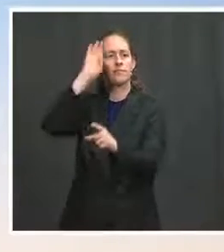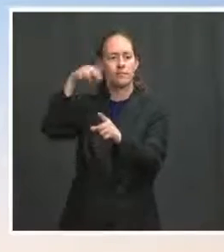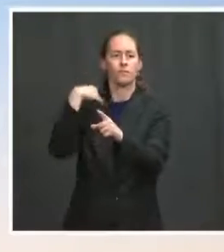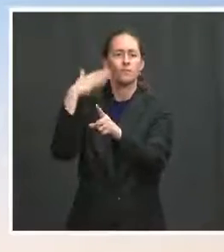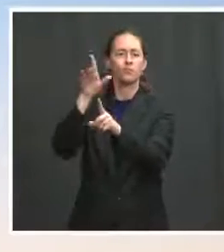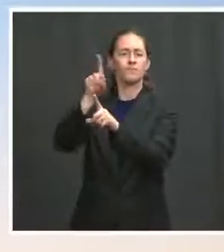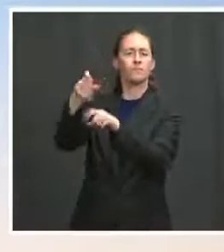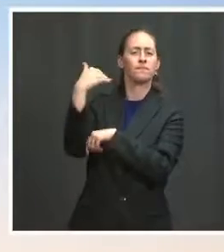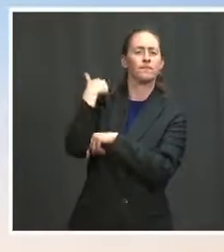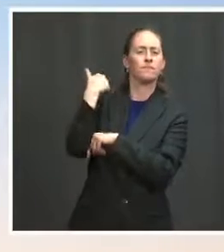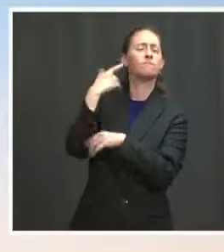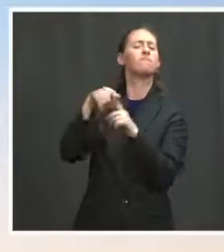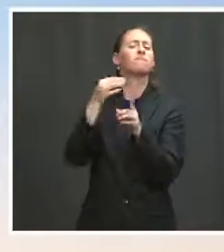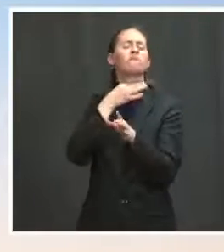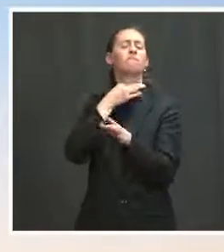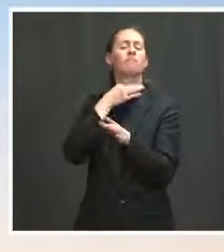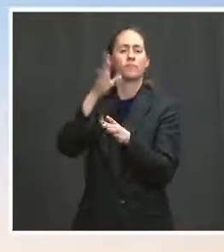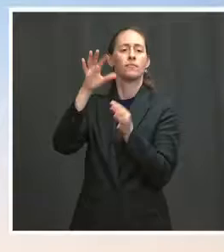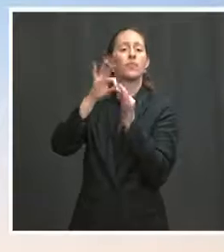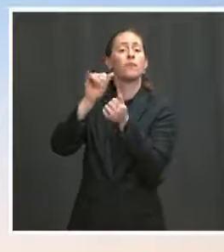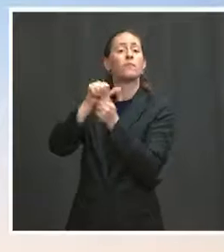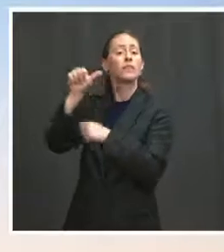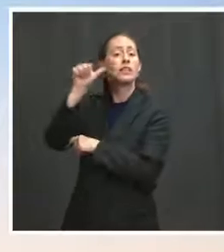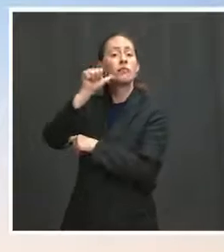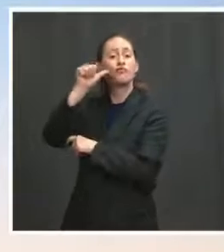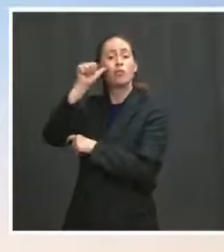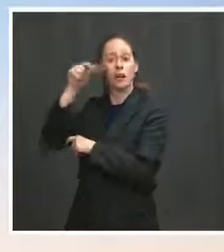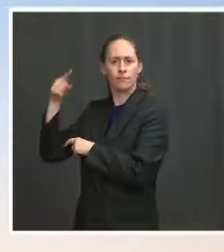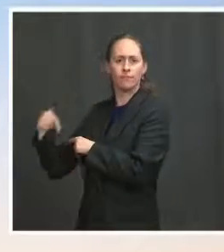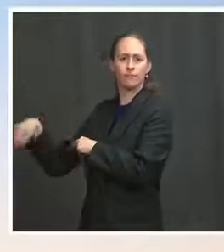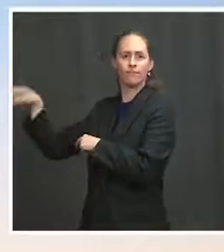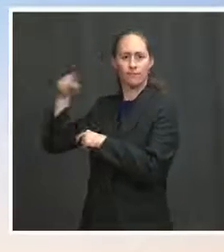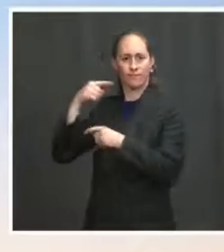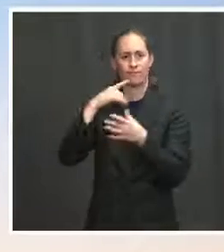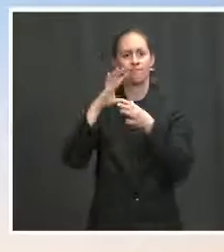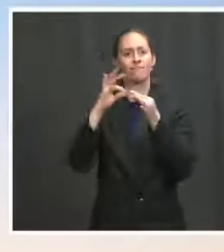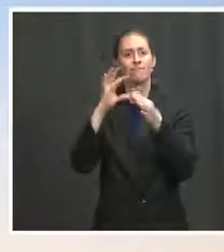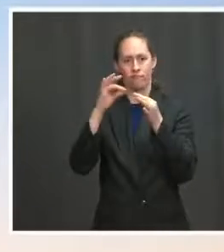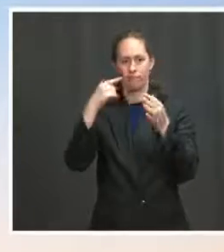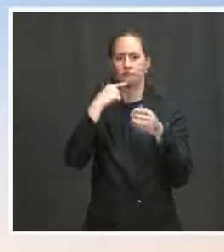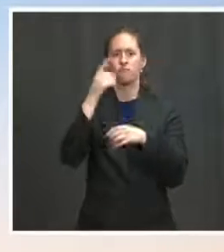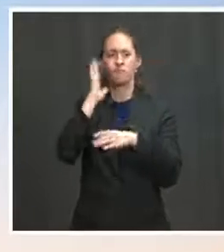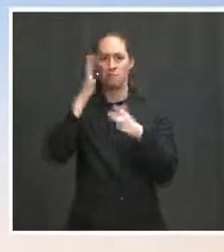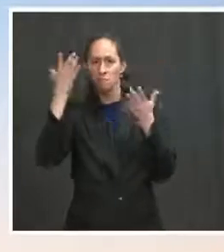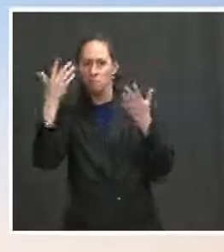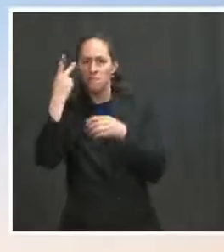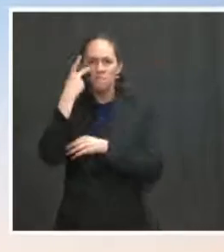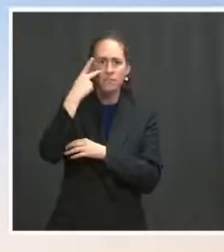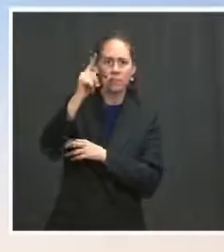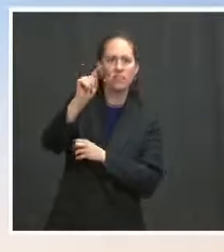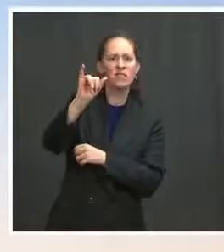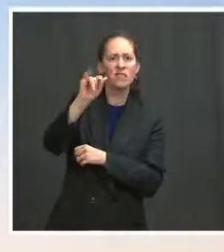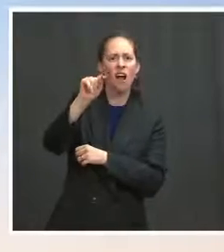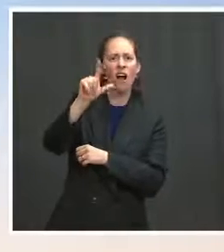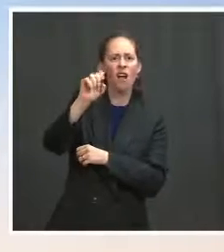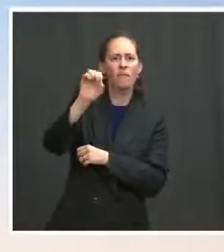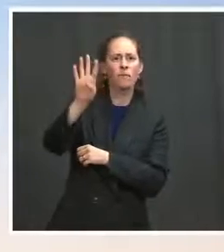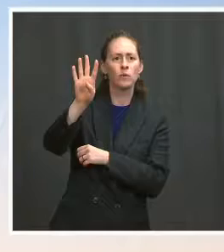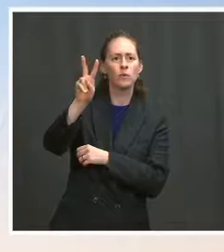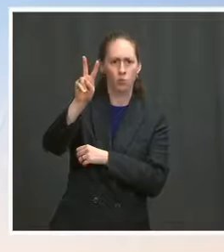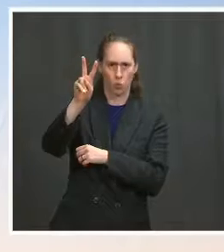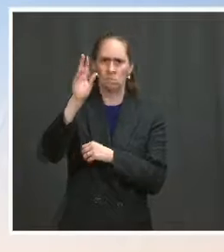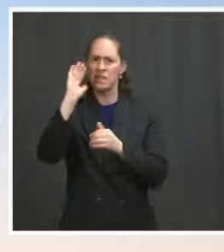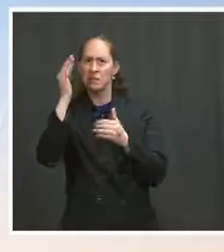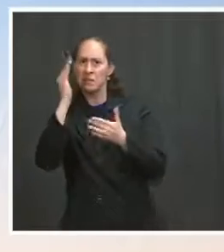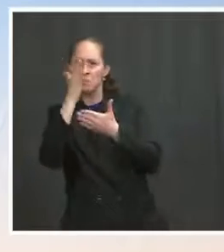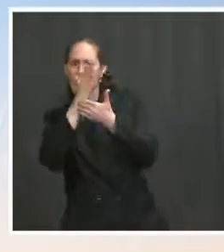yesterday that the administration would lift Title 42 in a phased approach this summer. Does this summer look likely? And here's a new addition